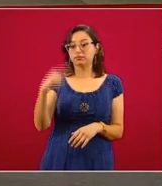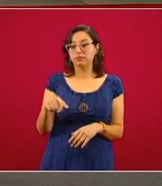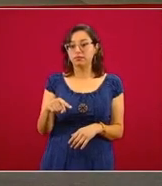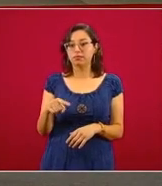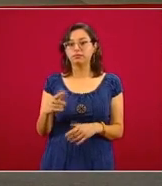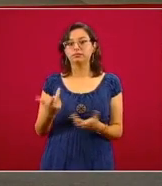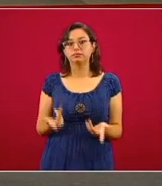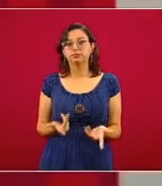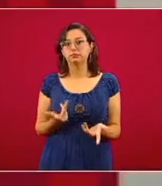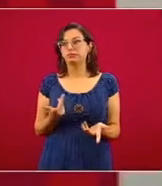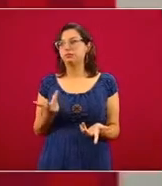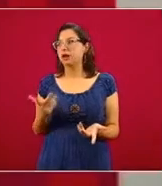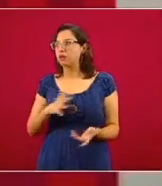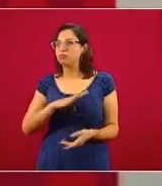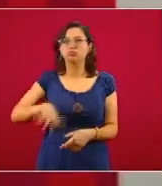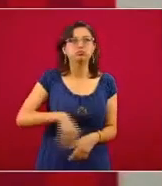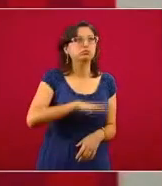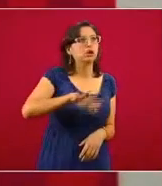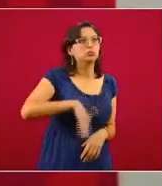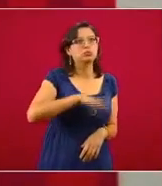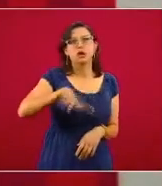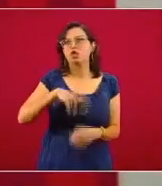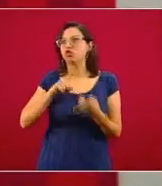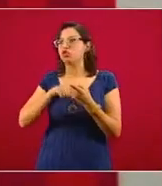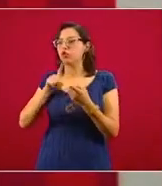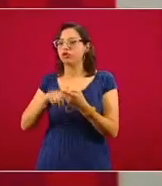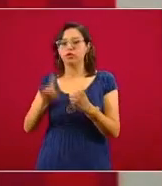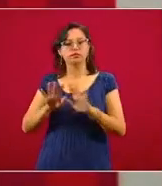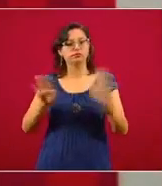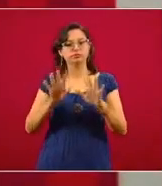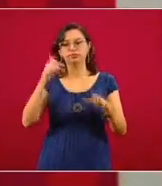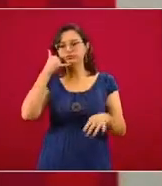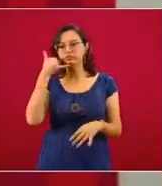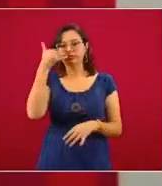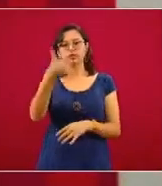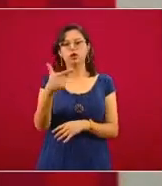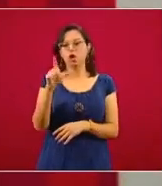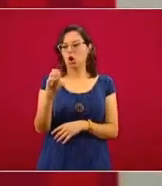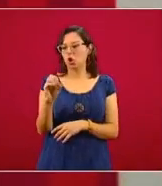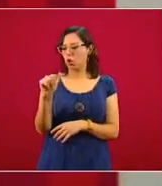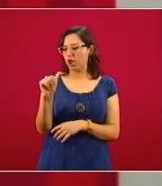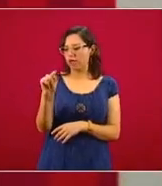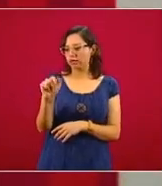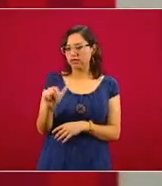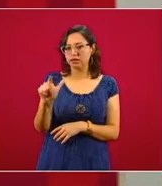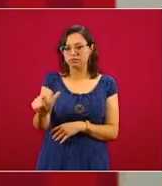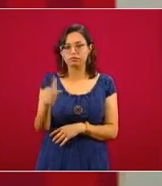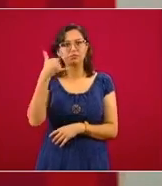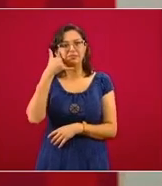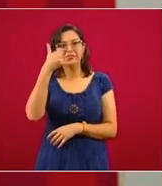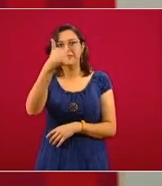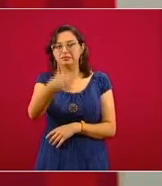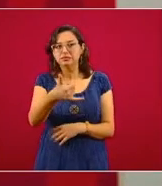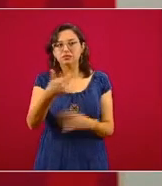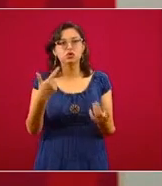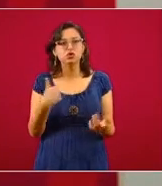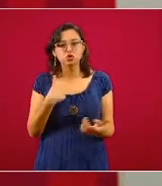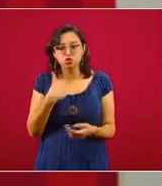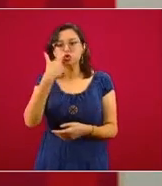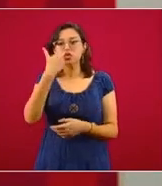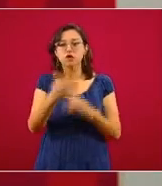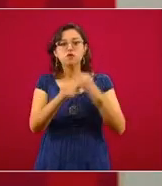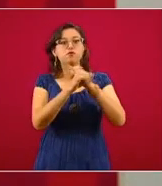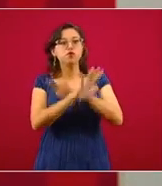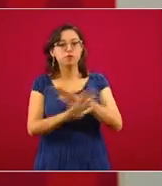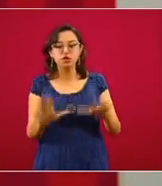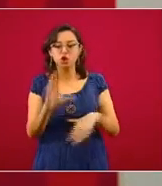you're largos, not dando going vueltas por all todos around from lados, hospital to sino que en el hospital. teléfono What's con better is Locatel if you call dicen, Locatel and you say, I quiero need información